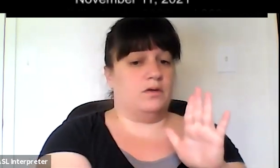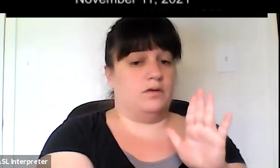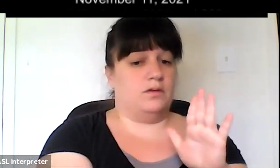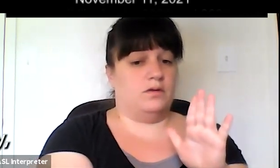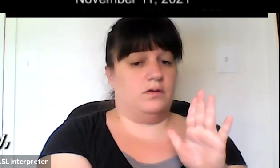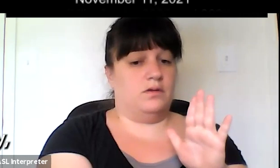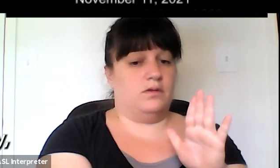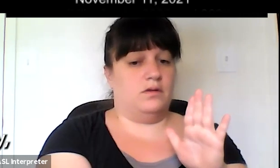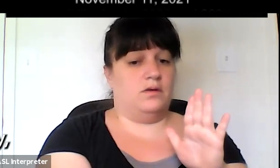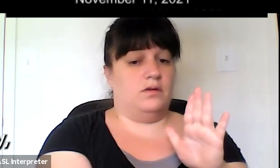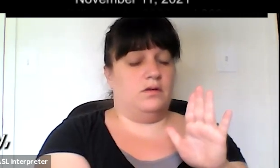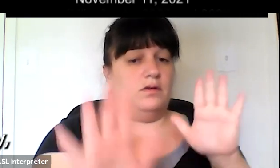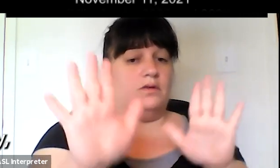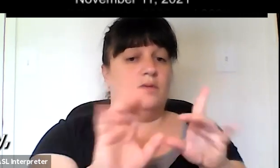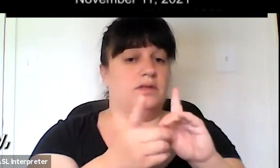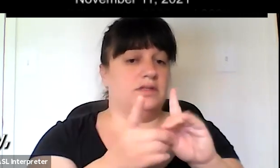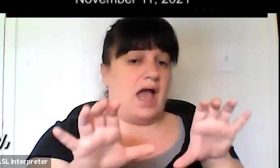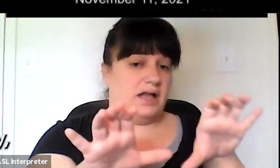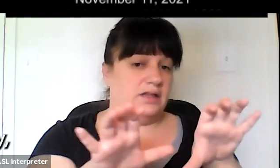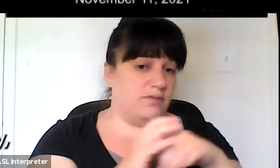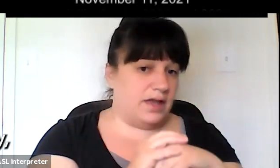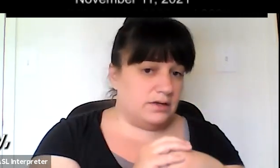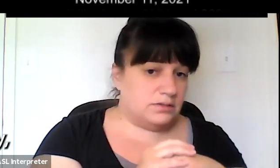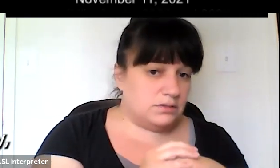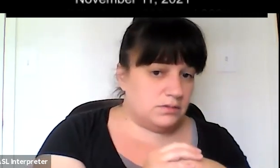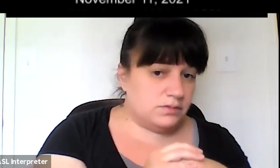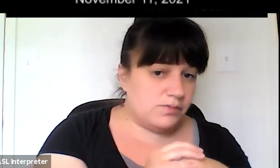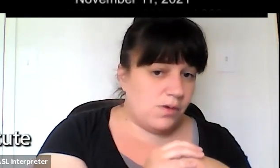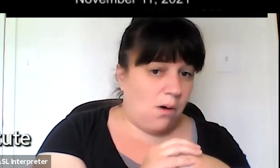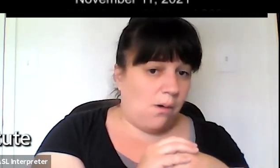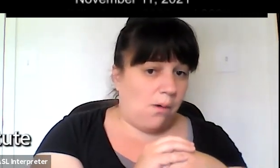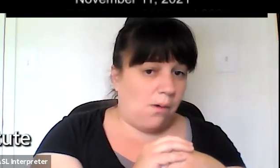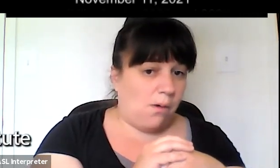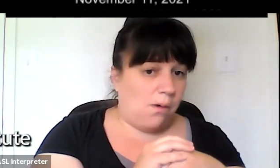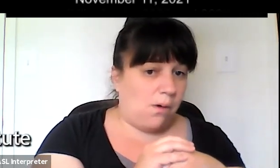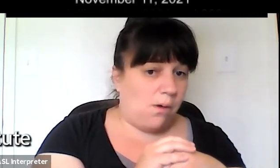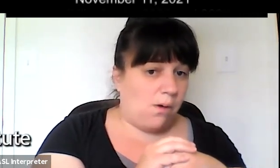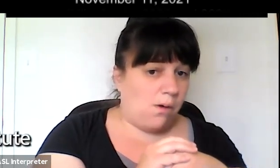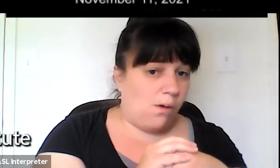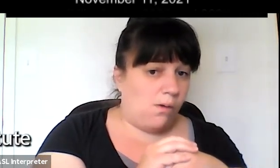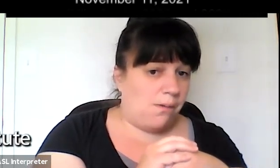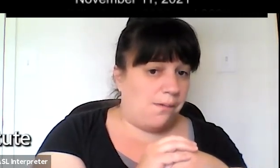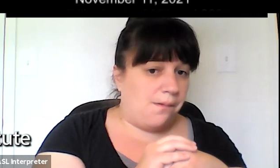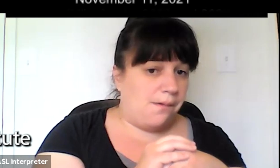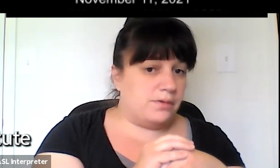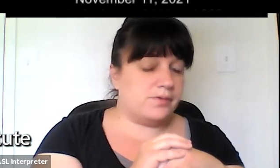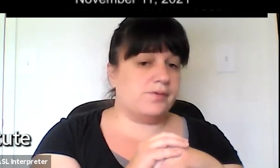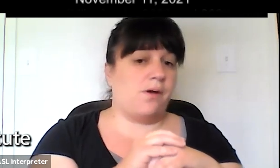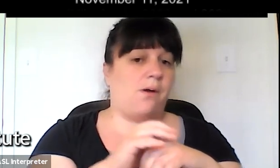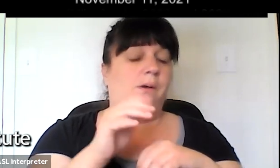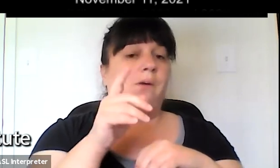wonderful digital activism being promoted by, firstly, the Space Court Foundation,